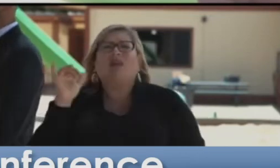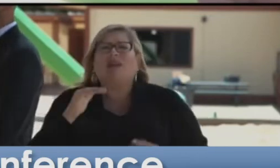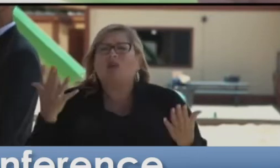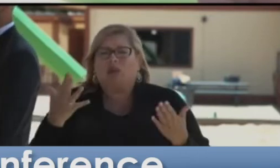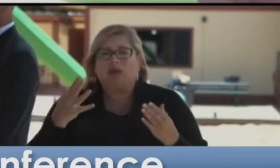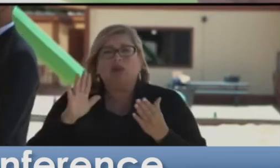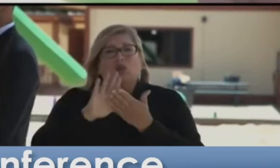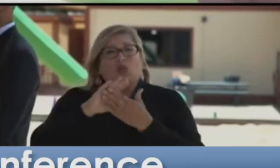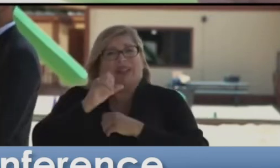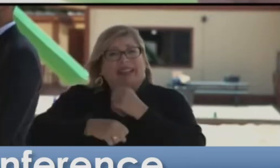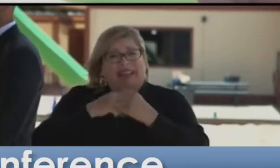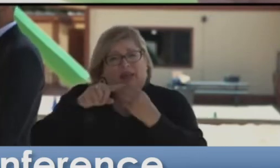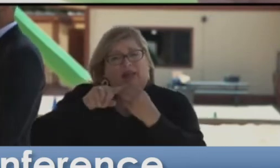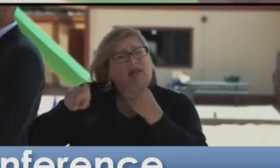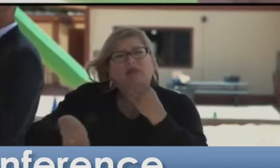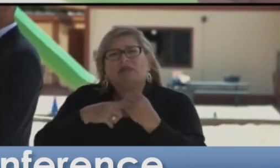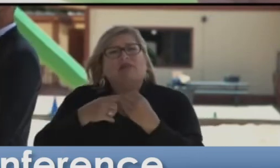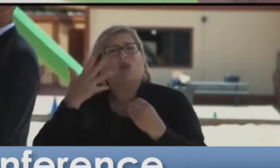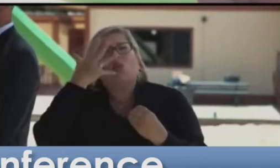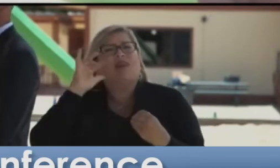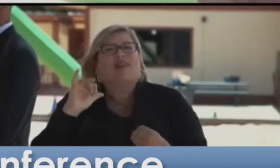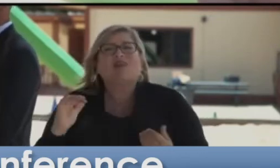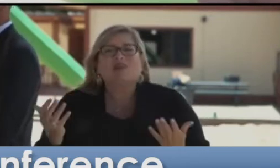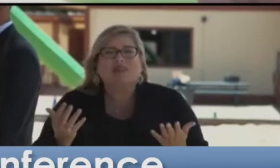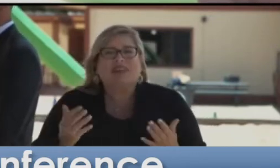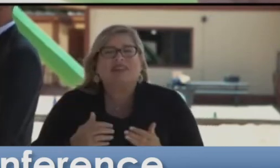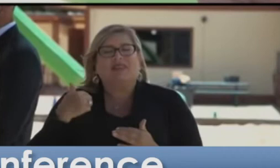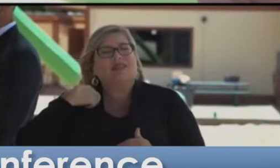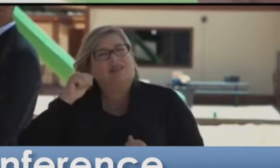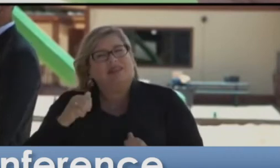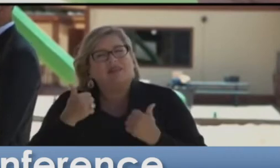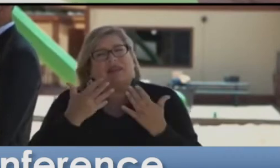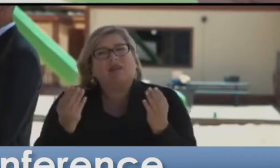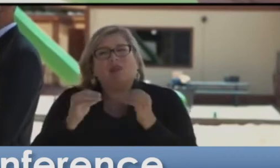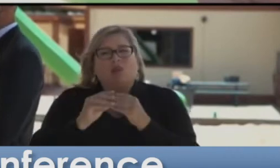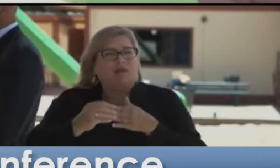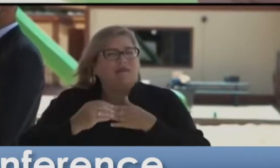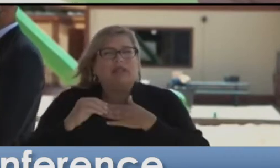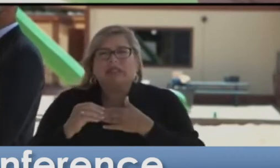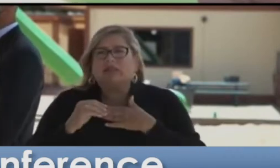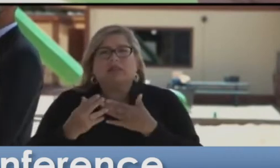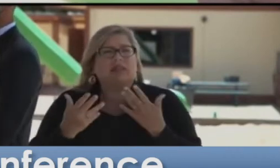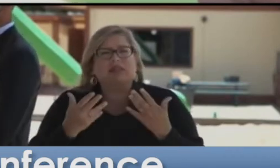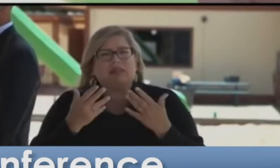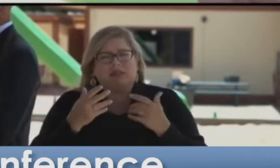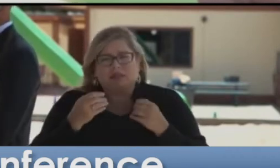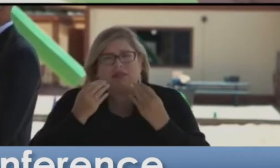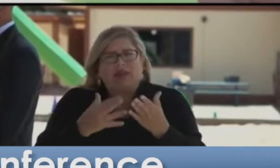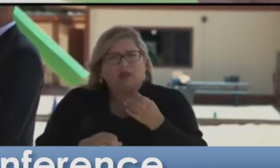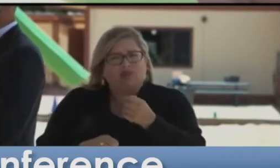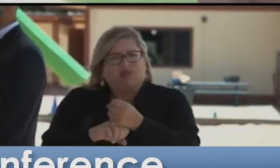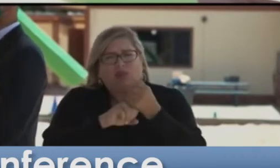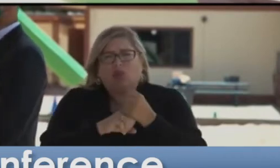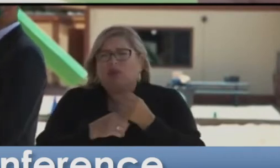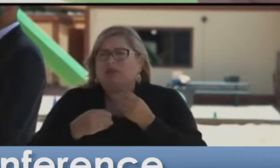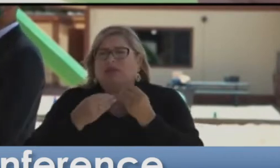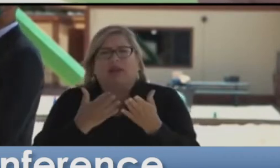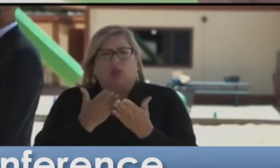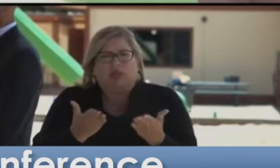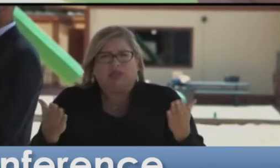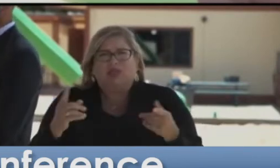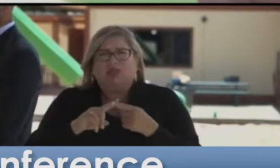year, and start to provide the kind of flexibility and resources that are necessary to do that. And